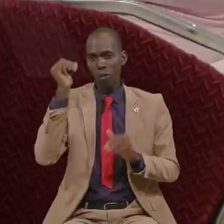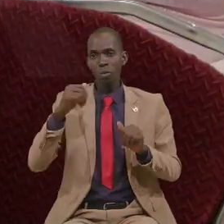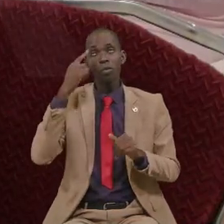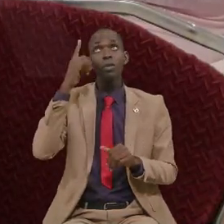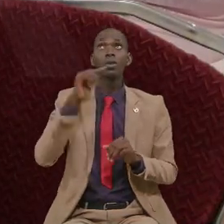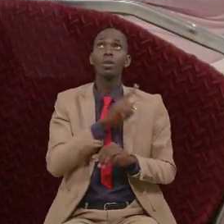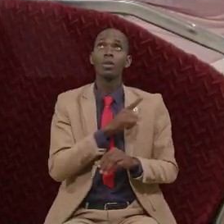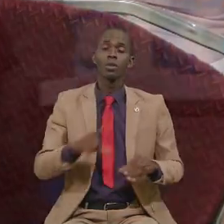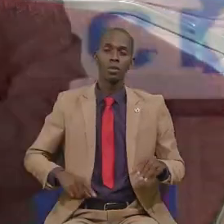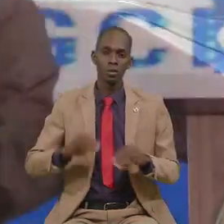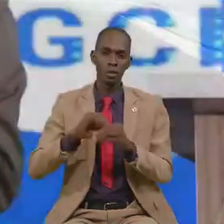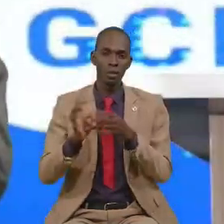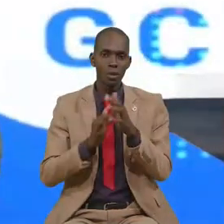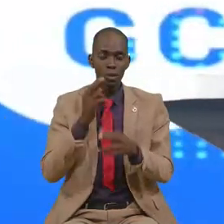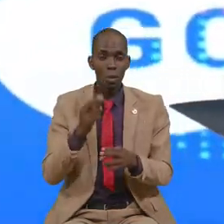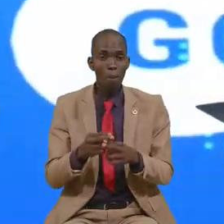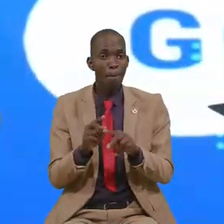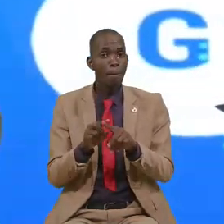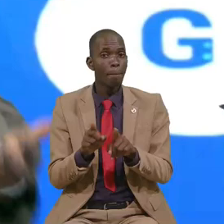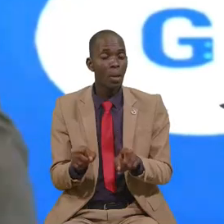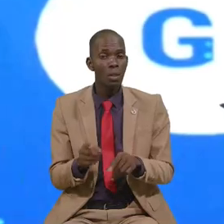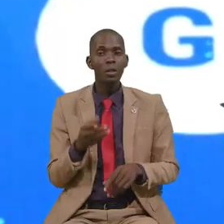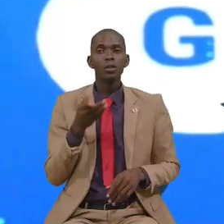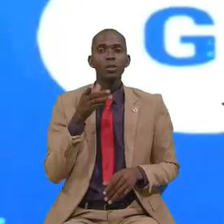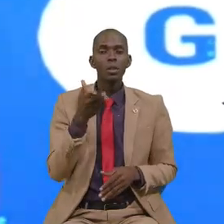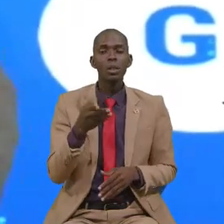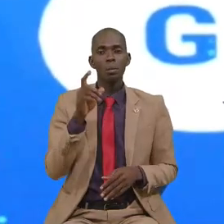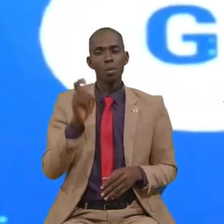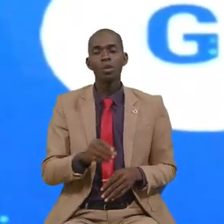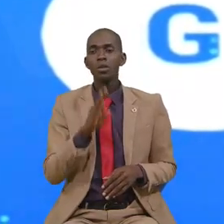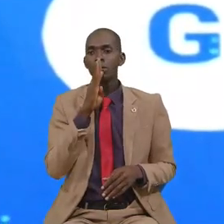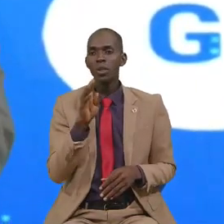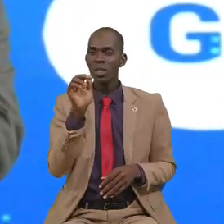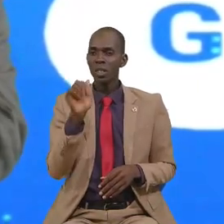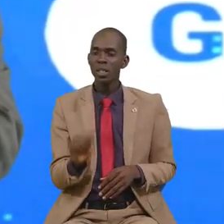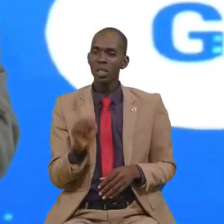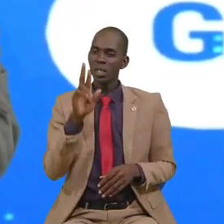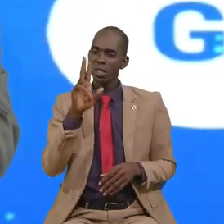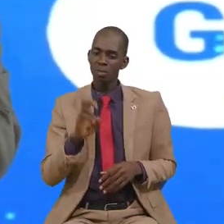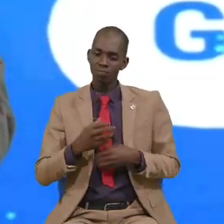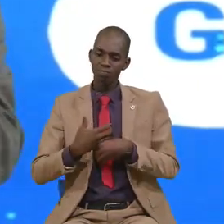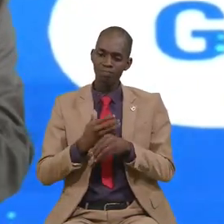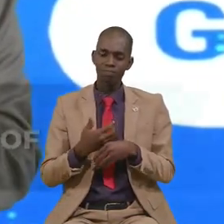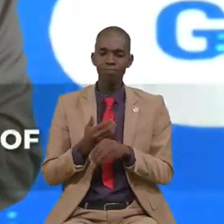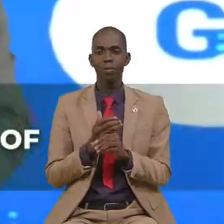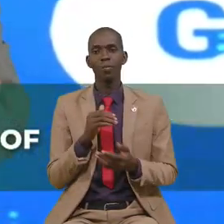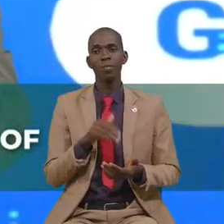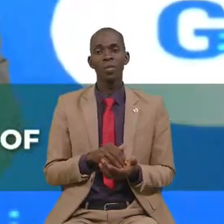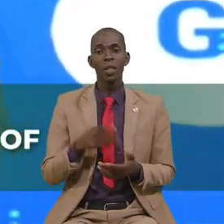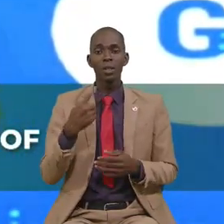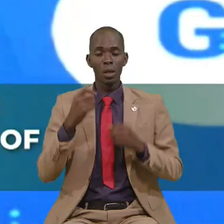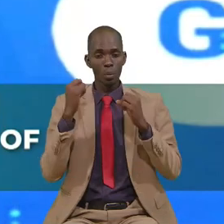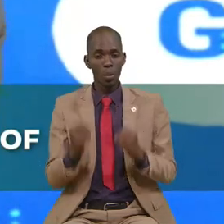know, there has to be a recreation. A recreation, the hand of the Lord, the power of the Lord,